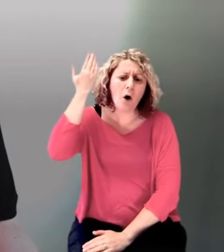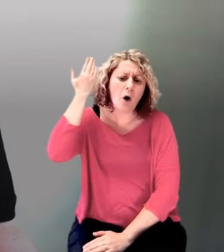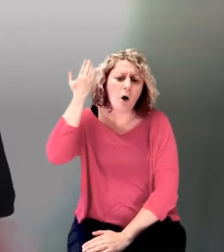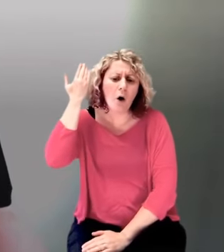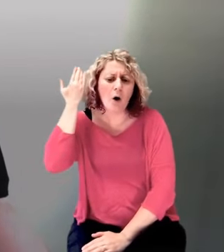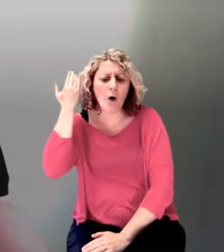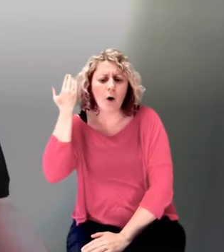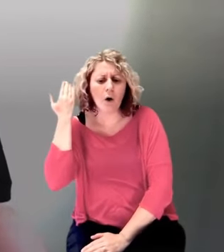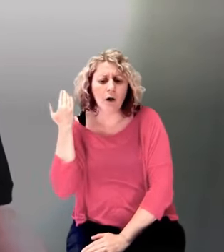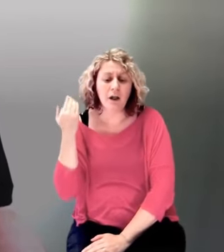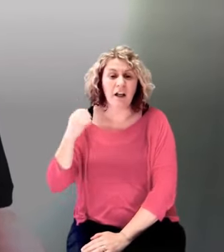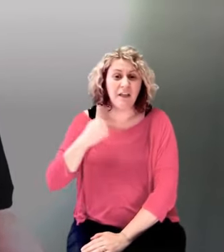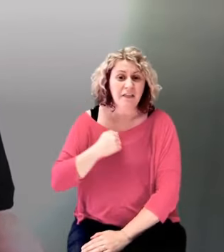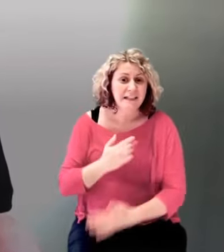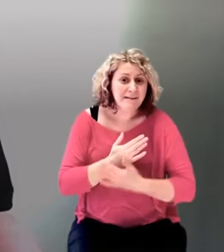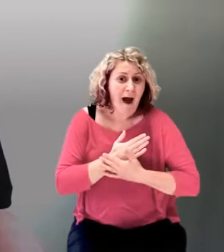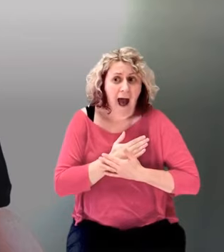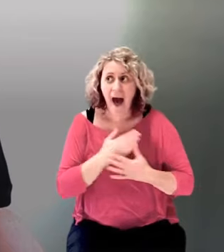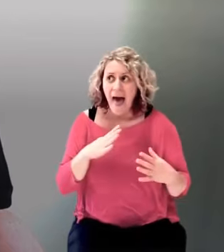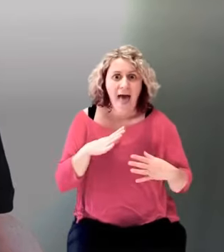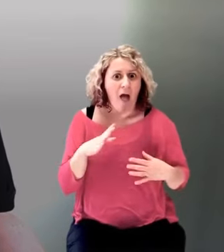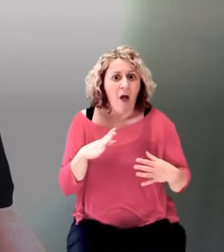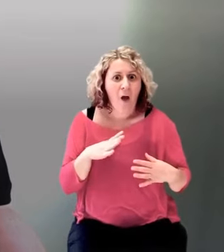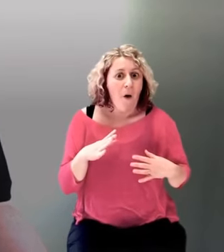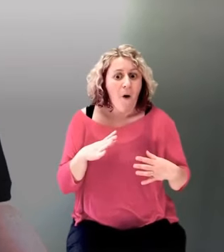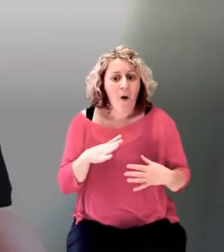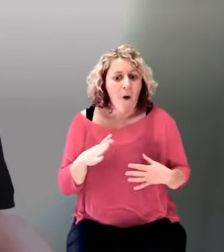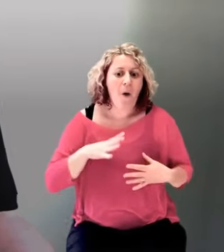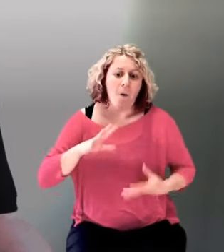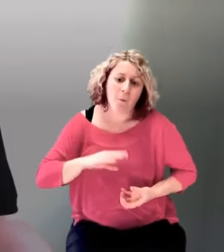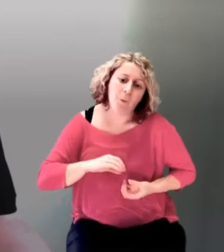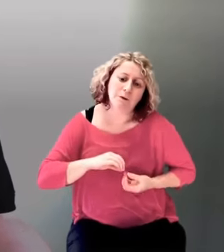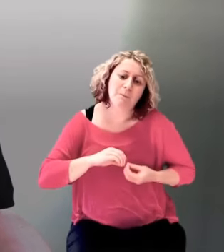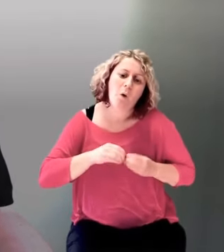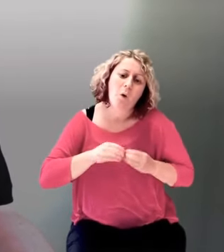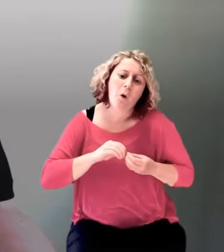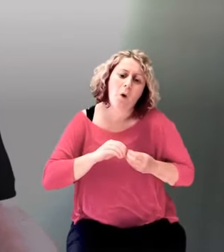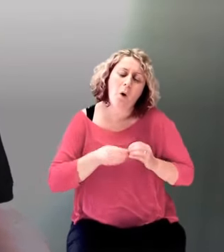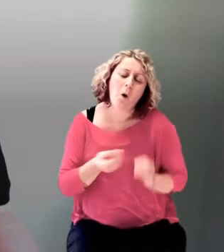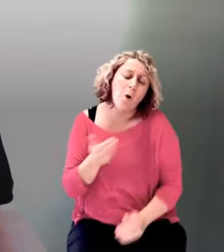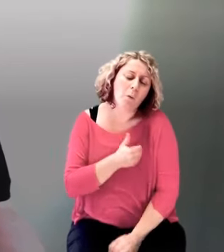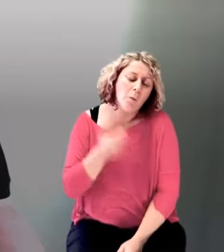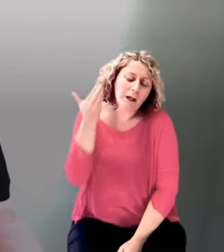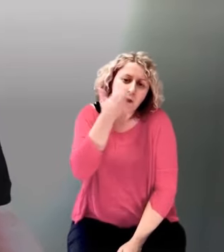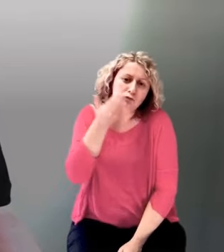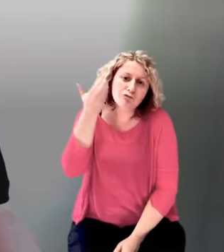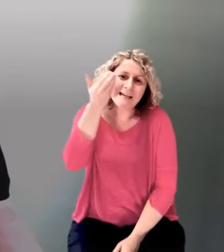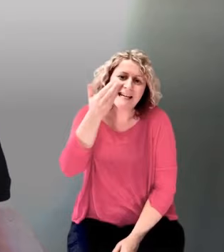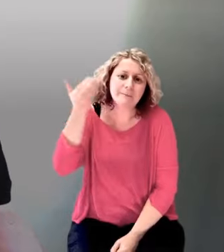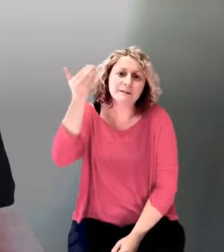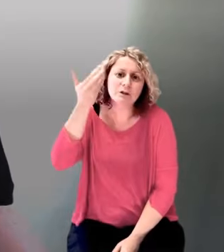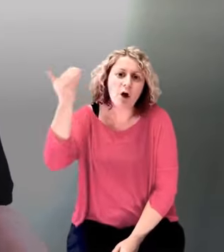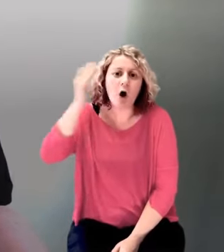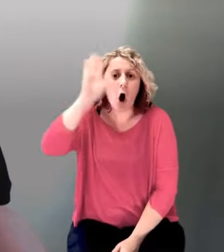Unseen before, this restless heart was